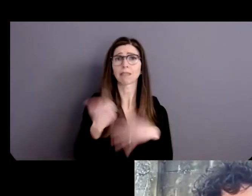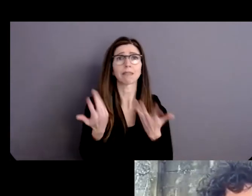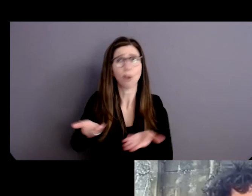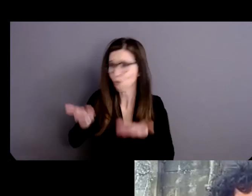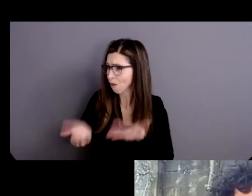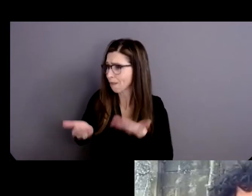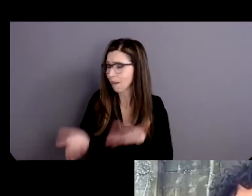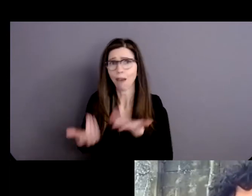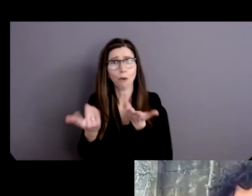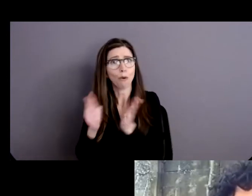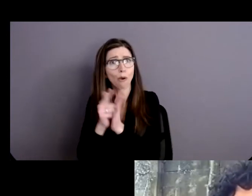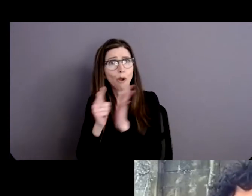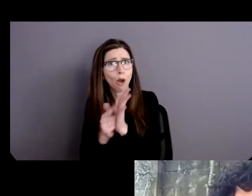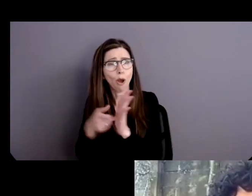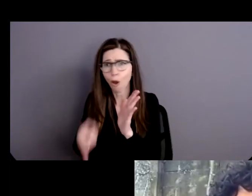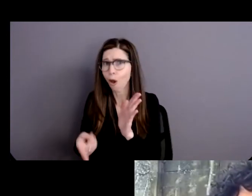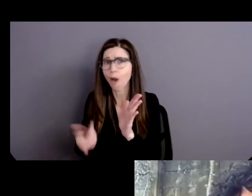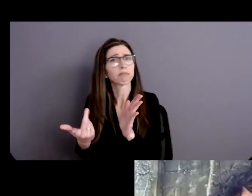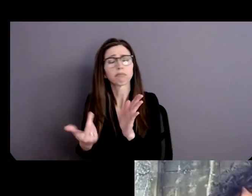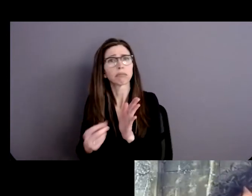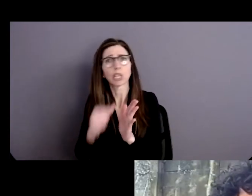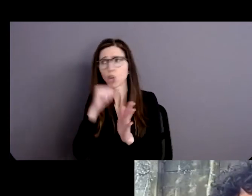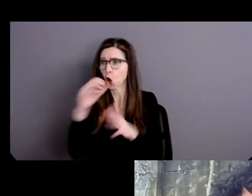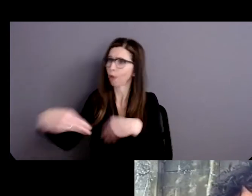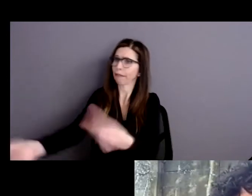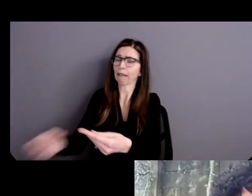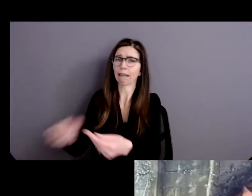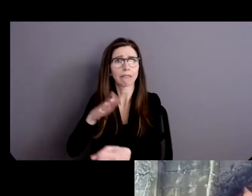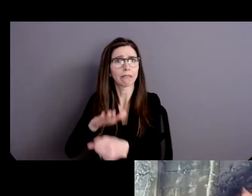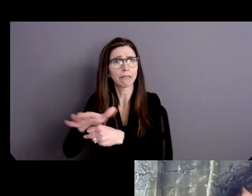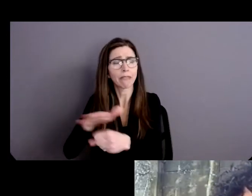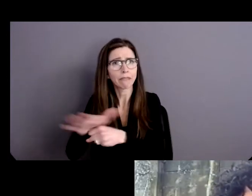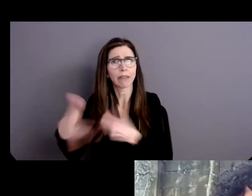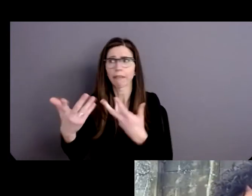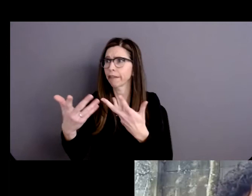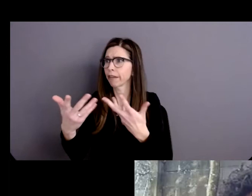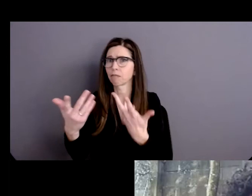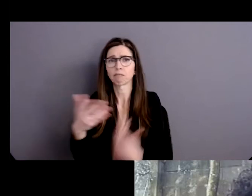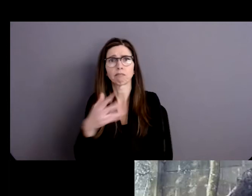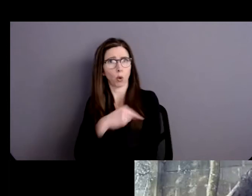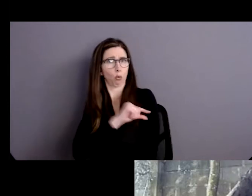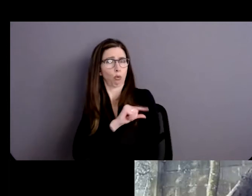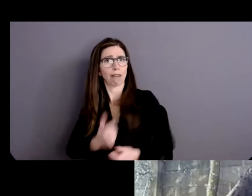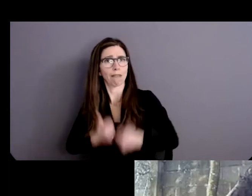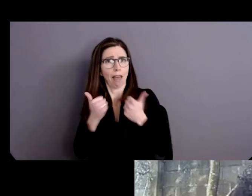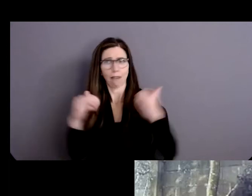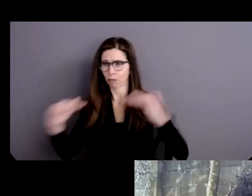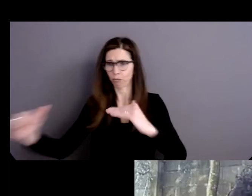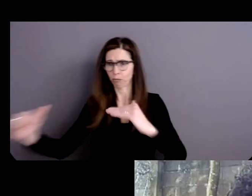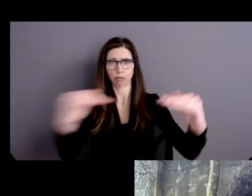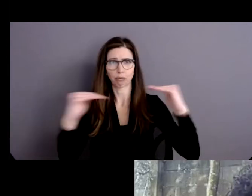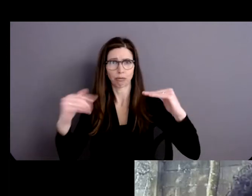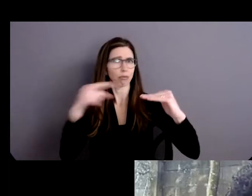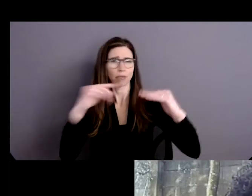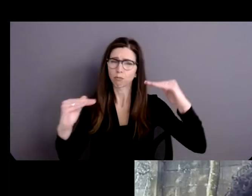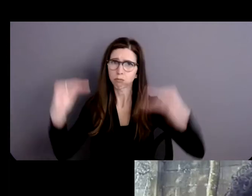an adequate standard or quality of life for Black and Indigenous disabled people and others